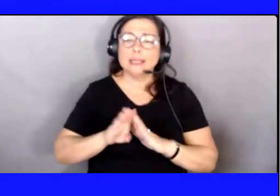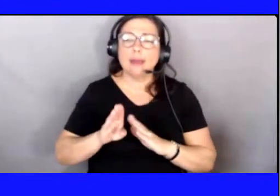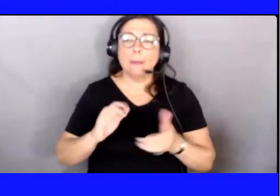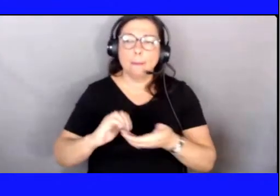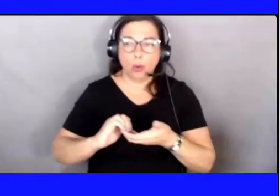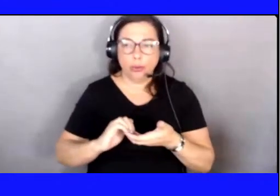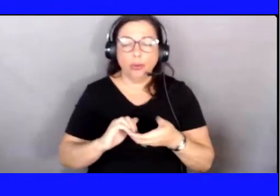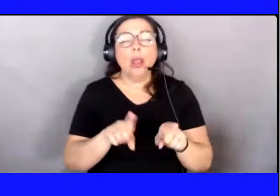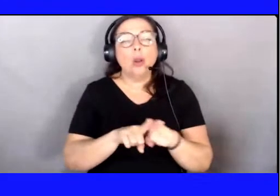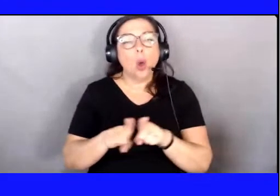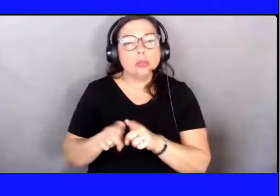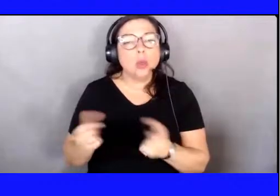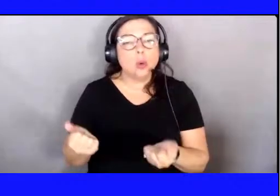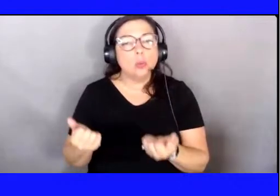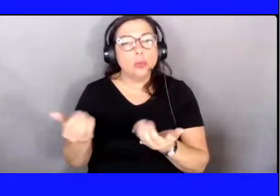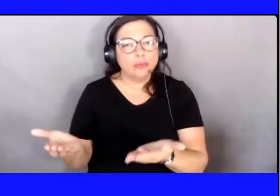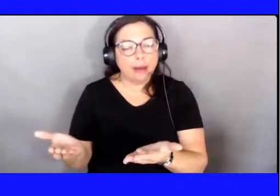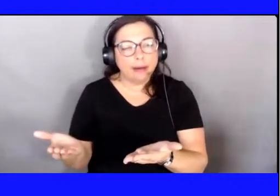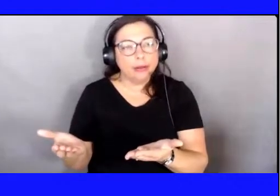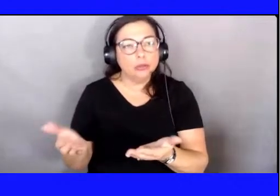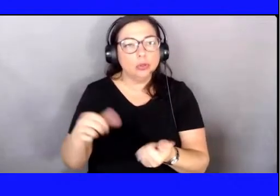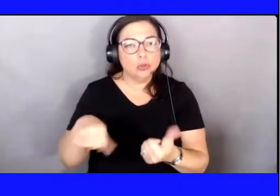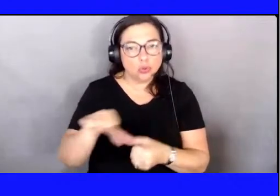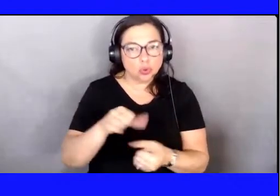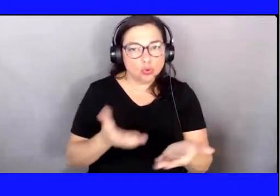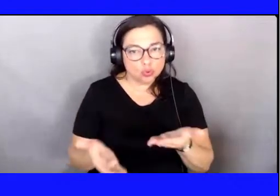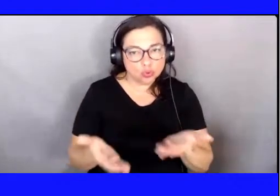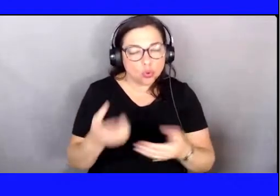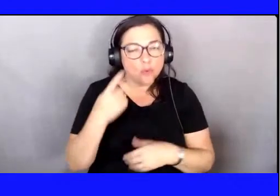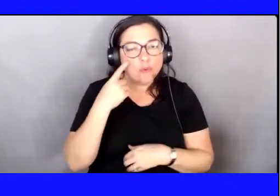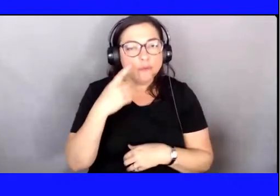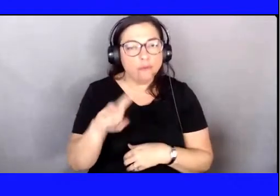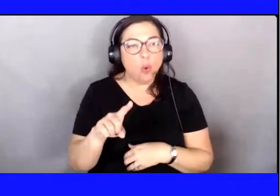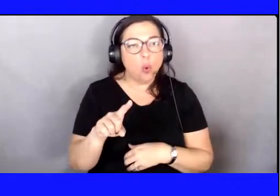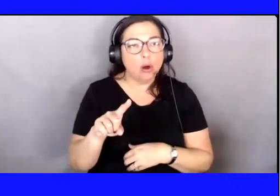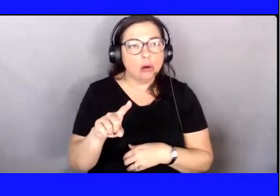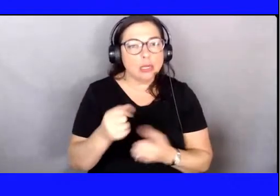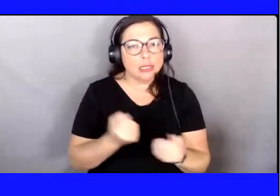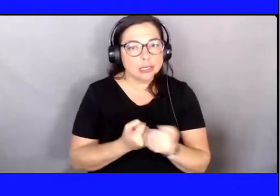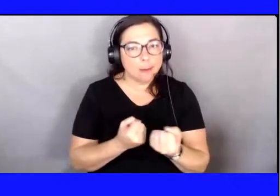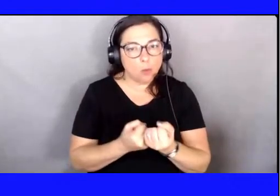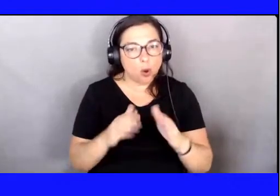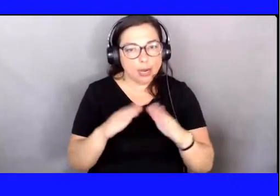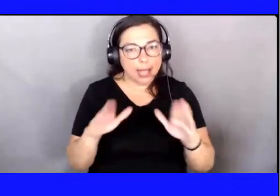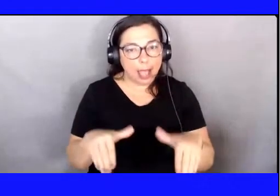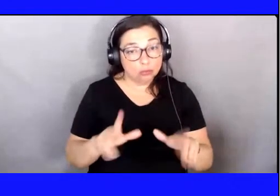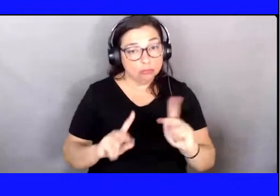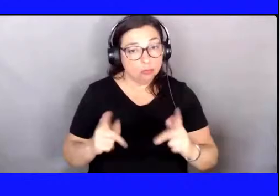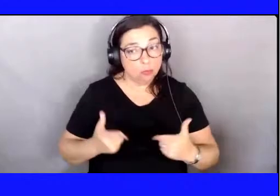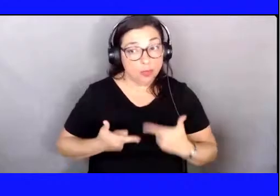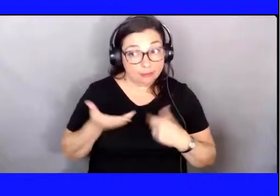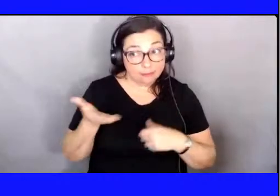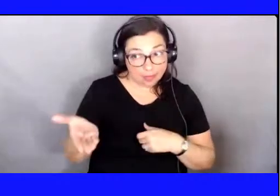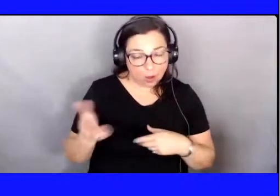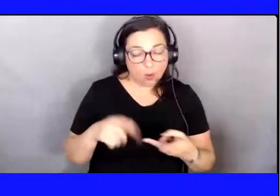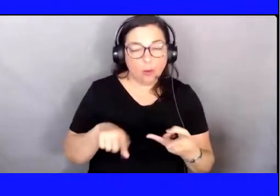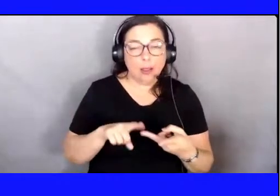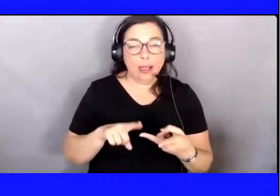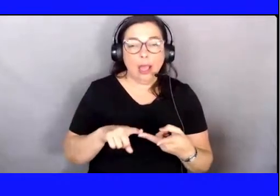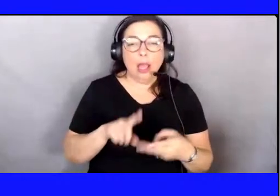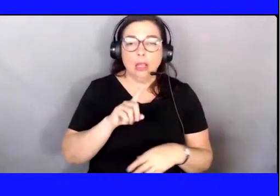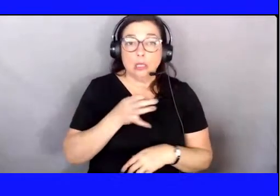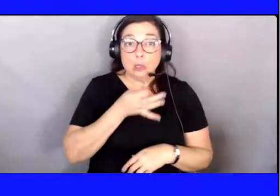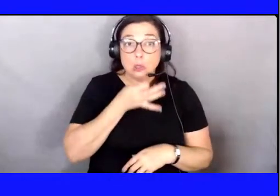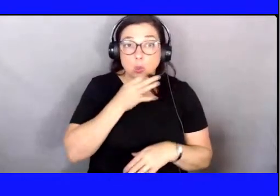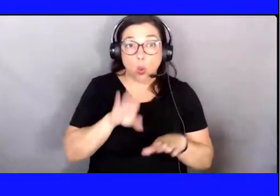they also provide social services for the supportive housing tenants. And they also are just about to